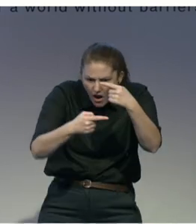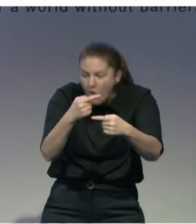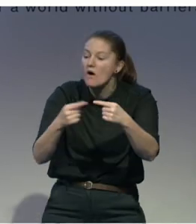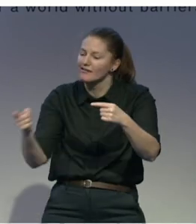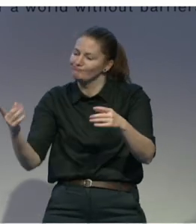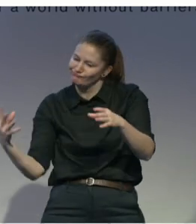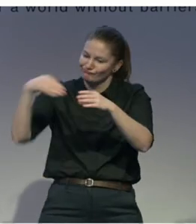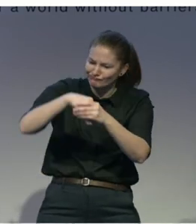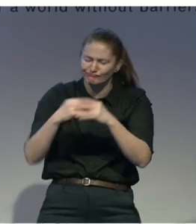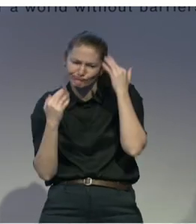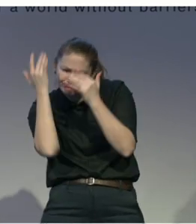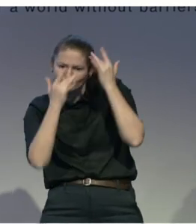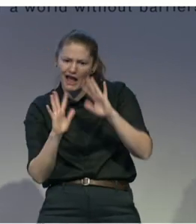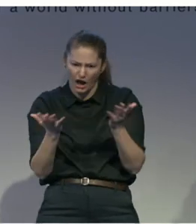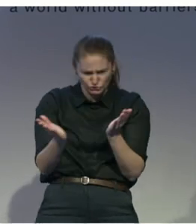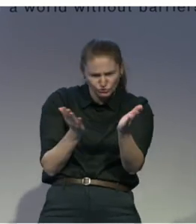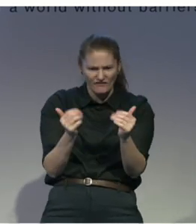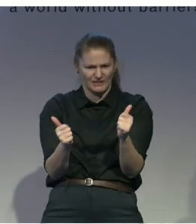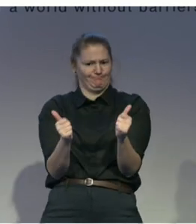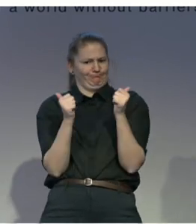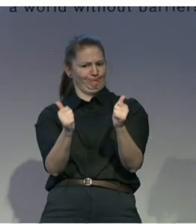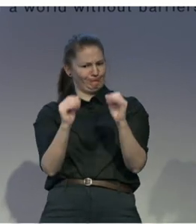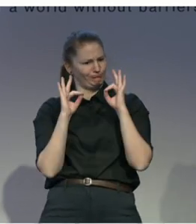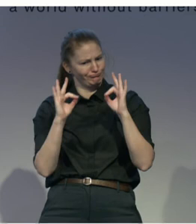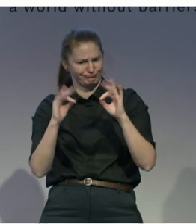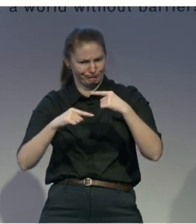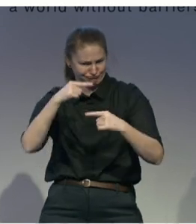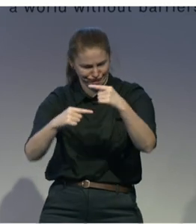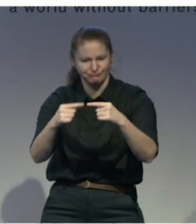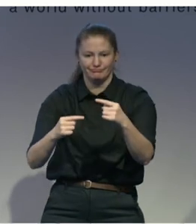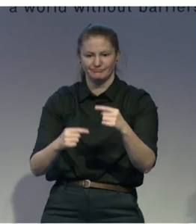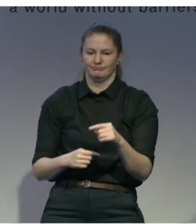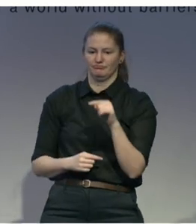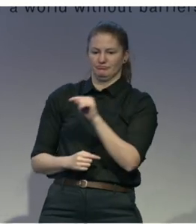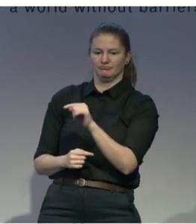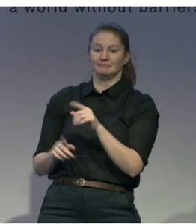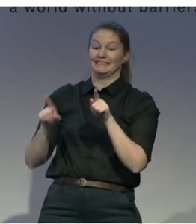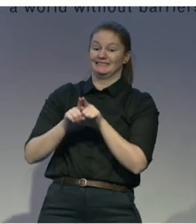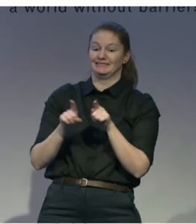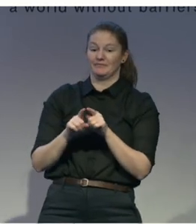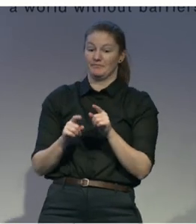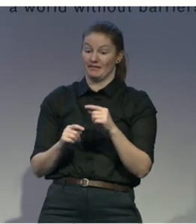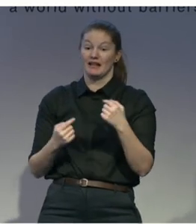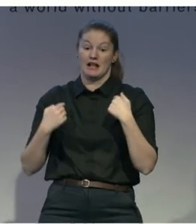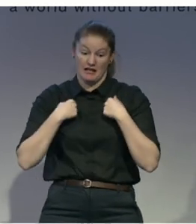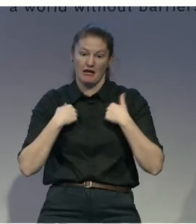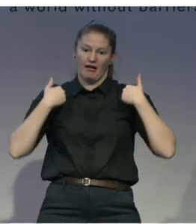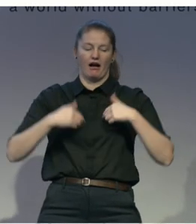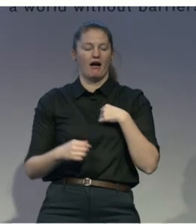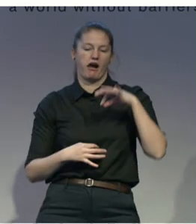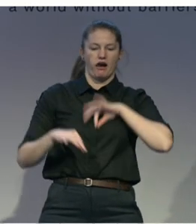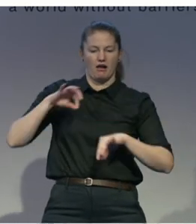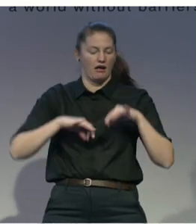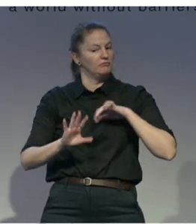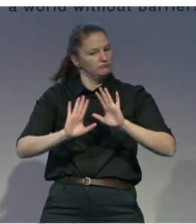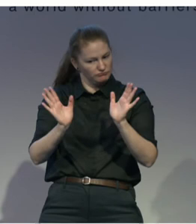more inclusion for themselves, they do not seek personal benefits. All are adults and are outside the